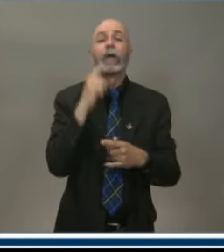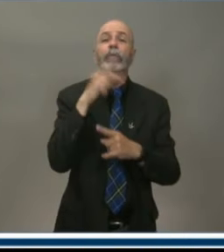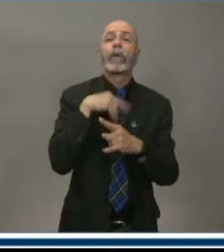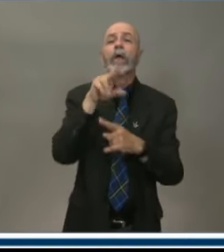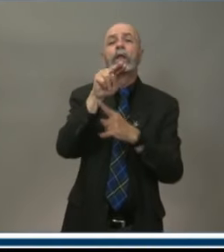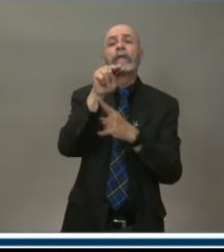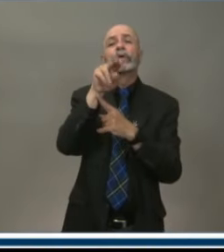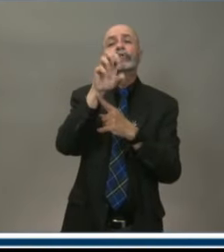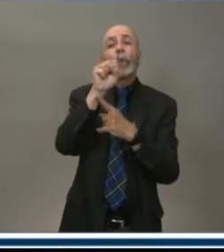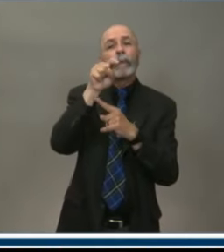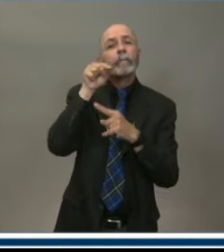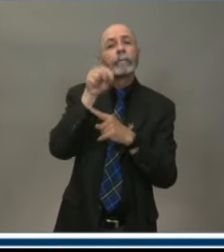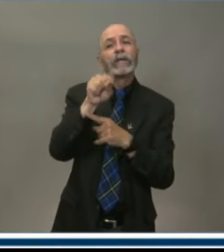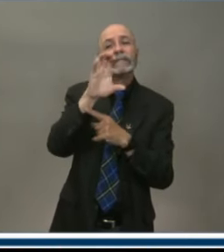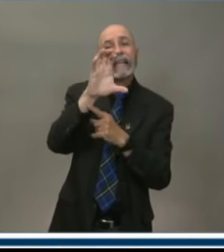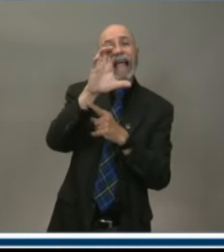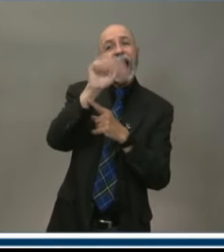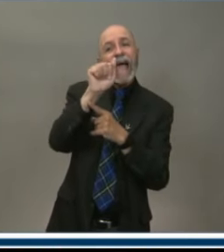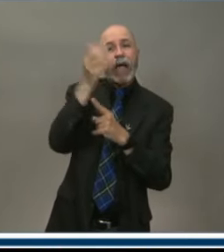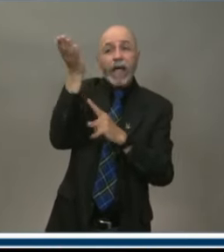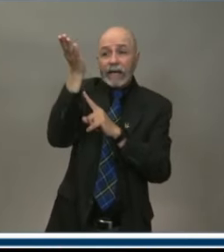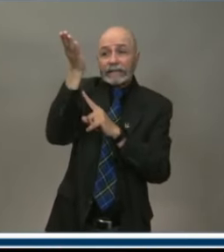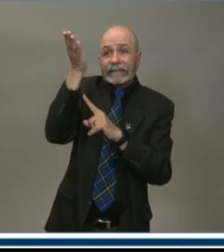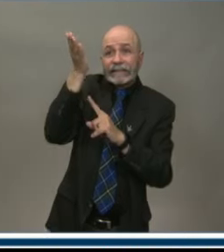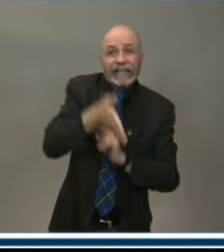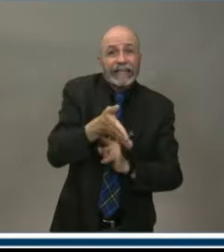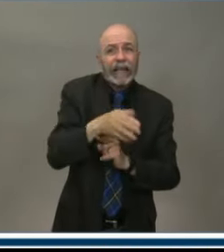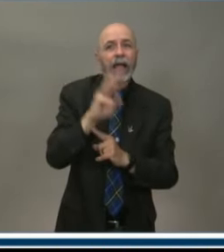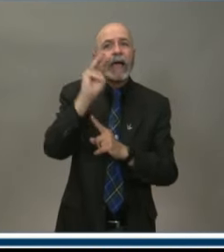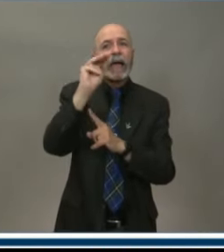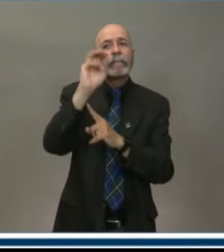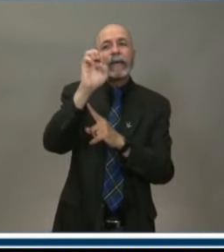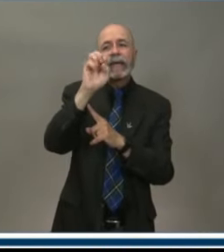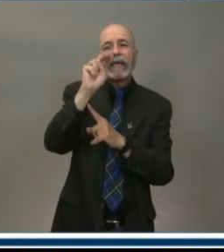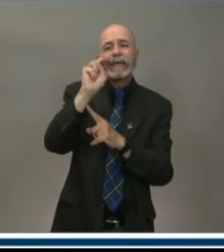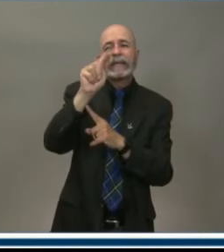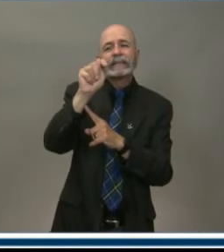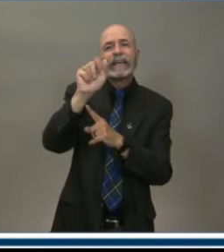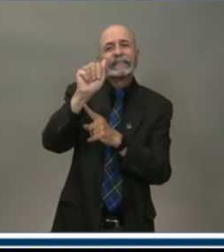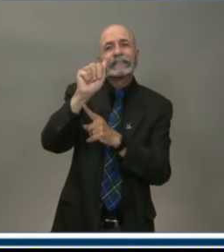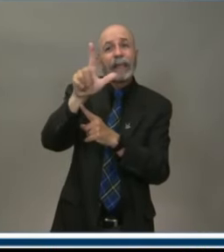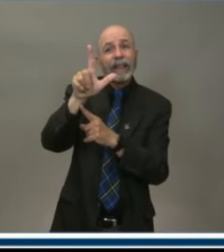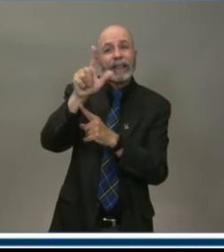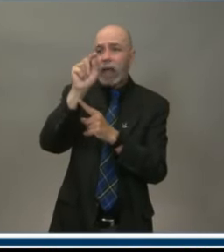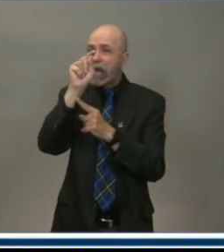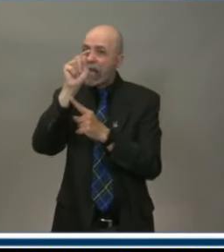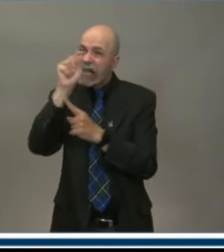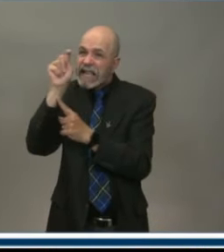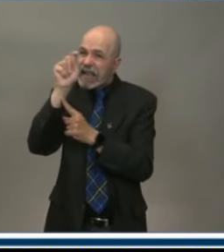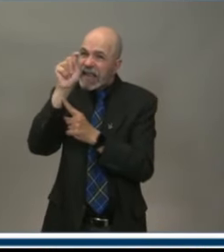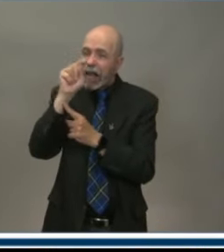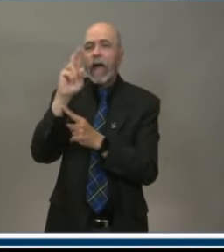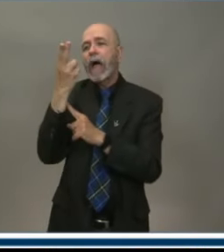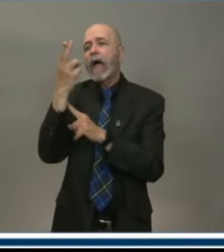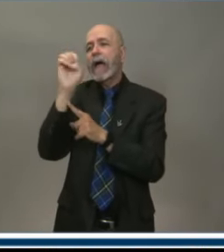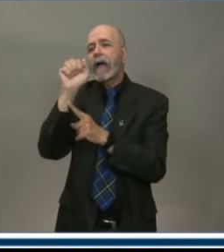novascotia.ca/mental health, and the mental health has a hyphen in it. There are a lot of links there to online and phone